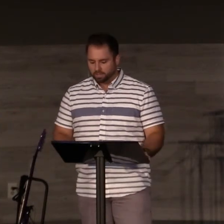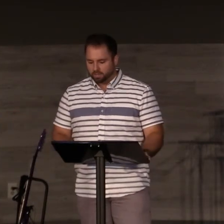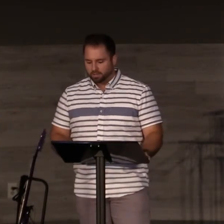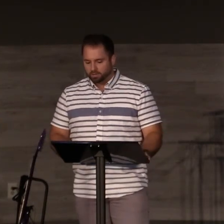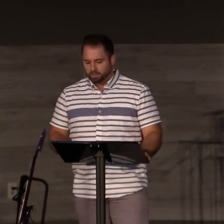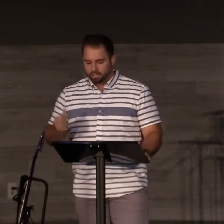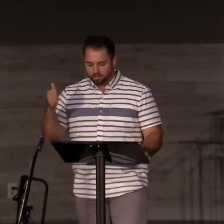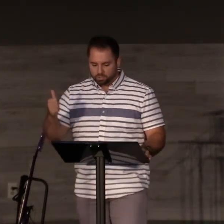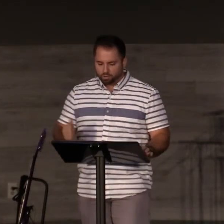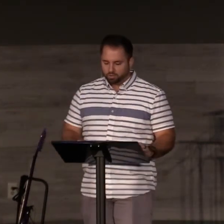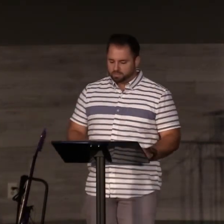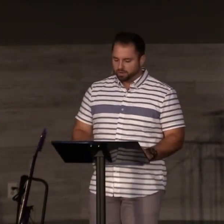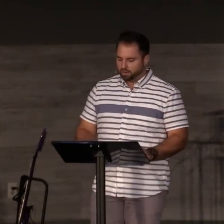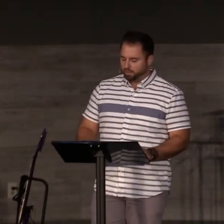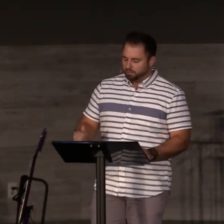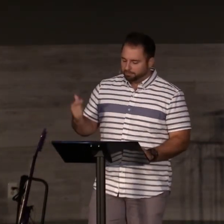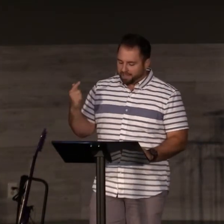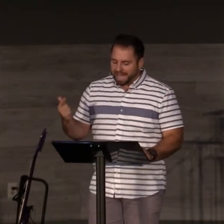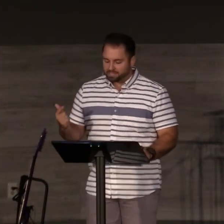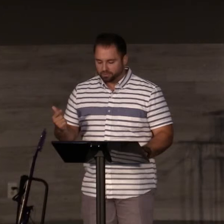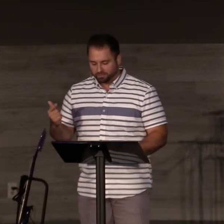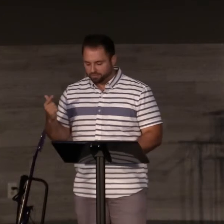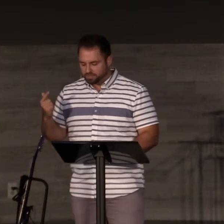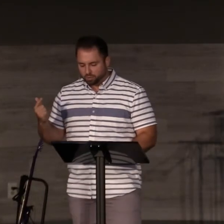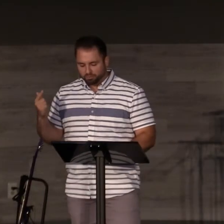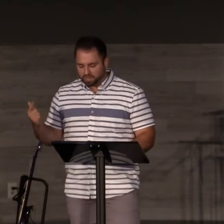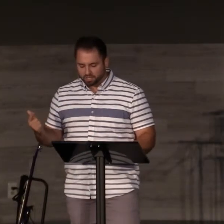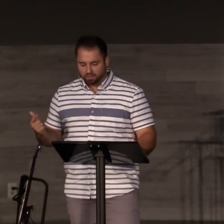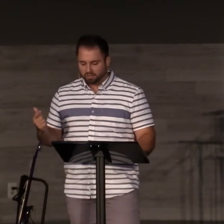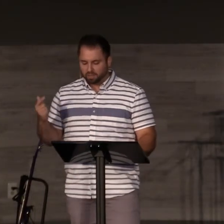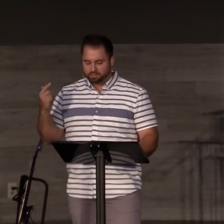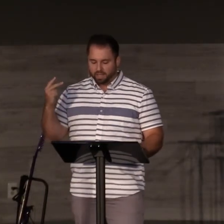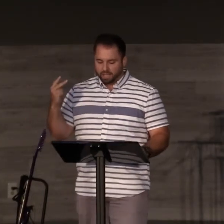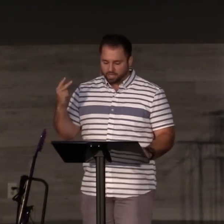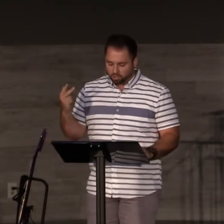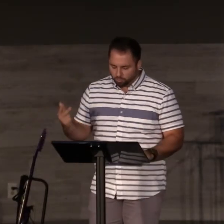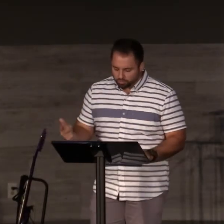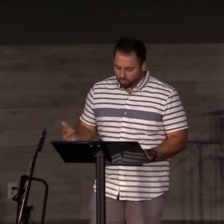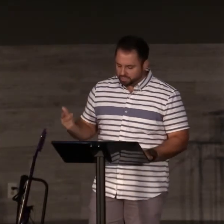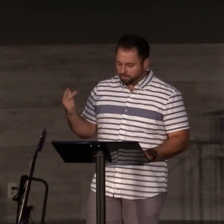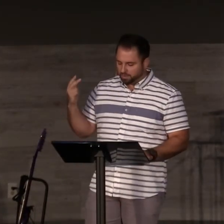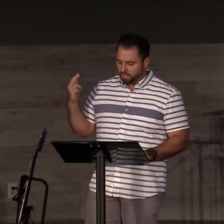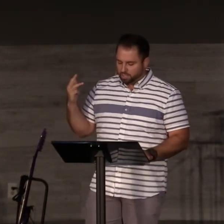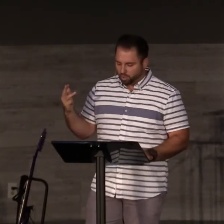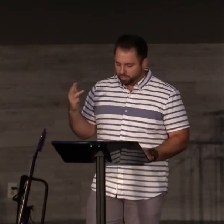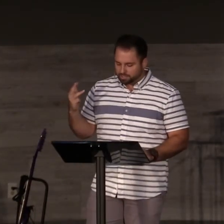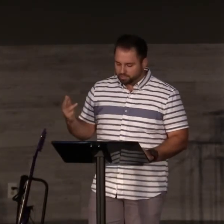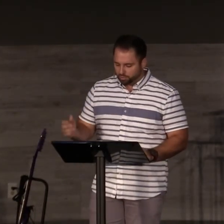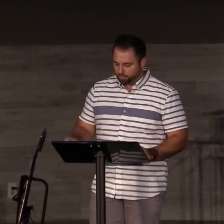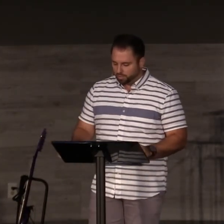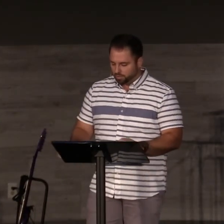away. Yield to the Holy Spirit. Fast from physical, fleshly things and include the Holy Spirit.